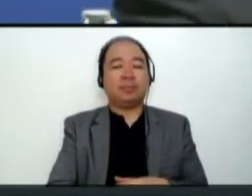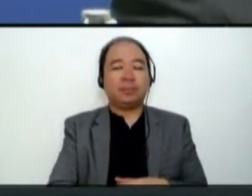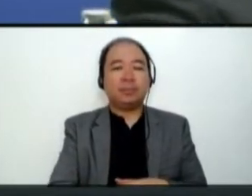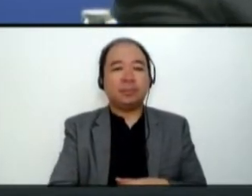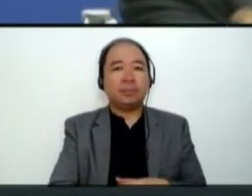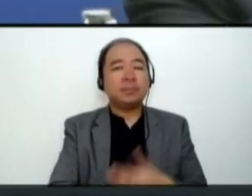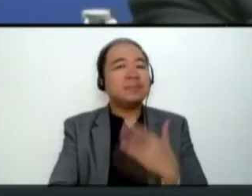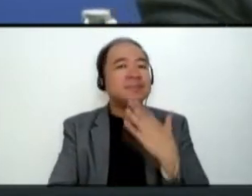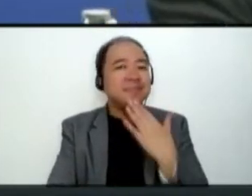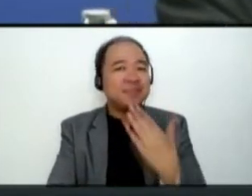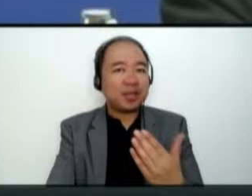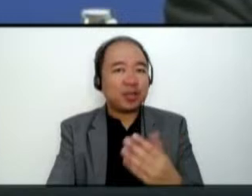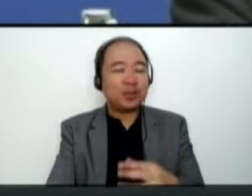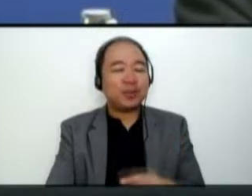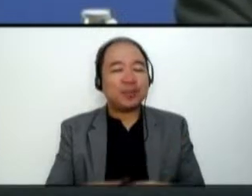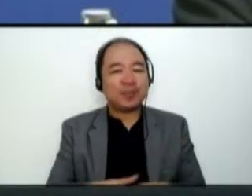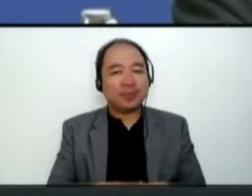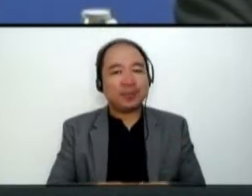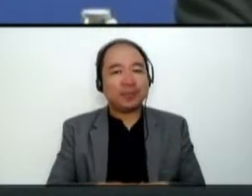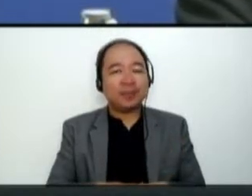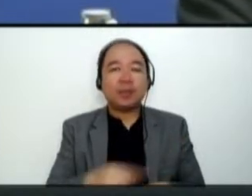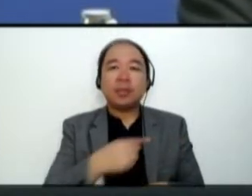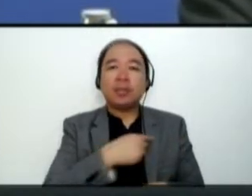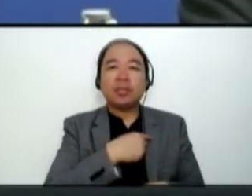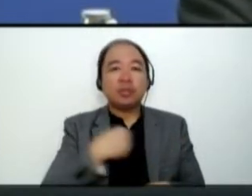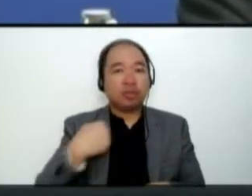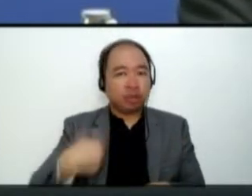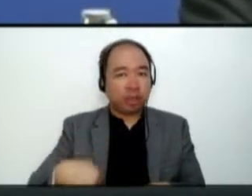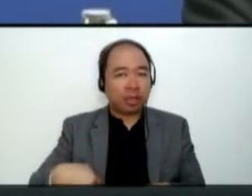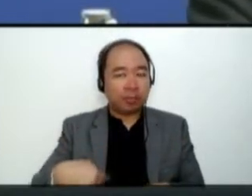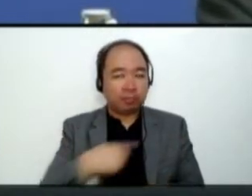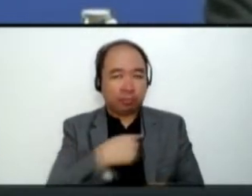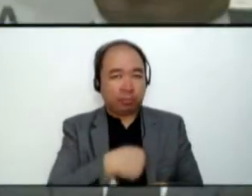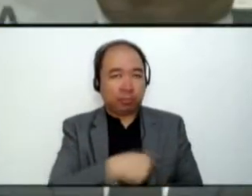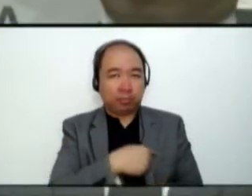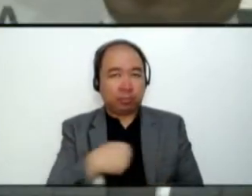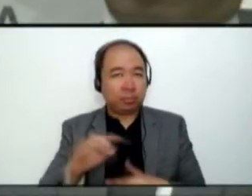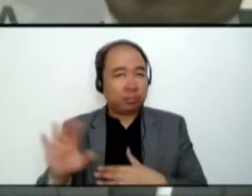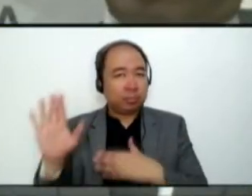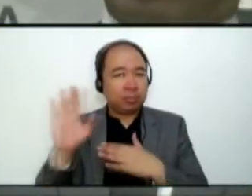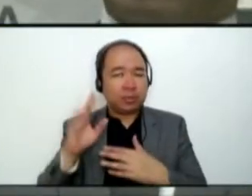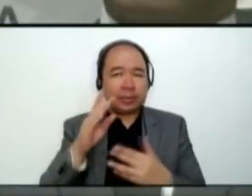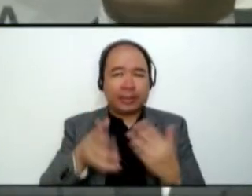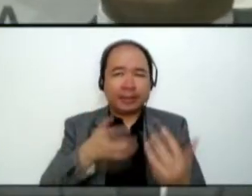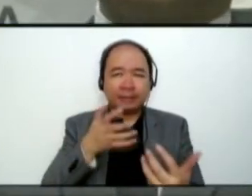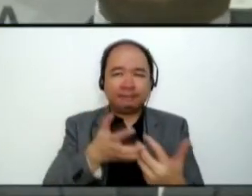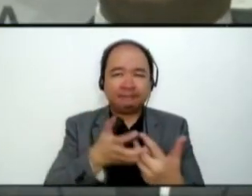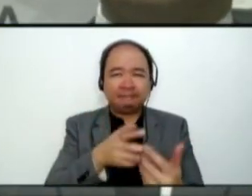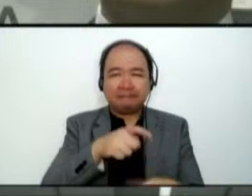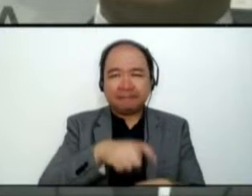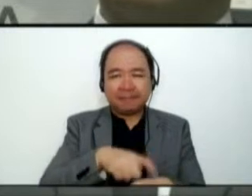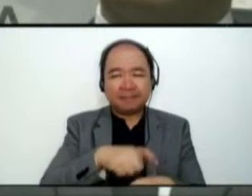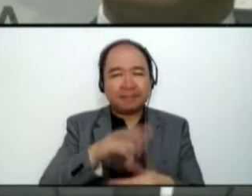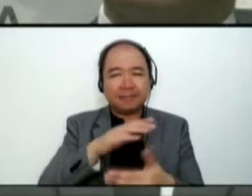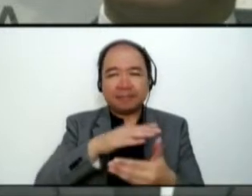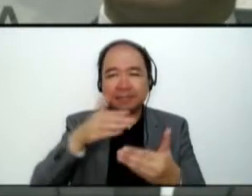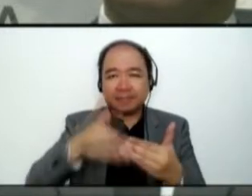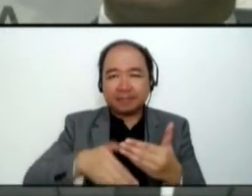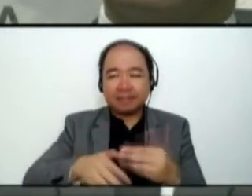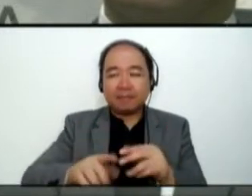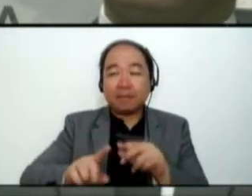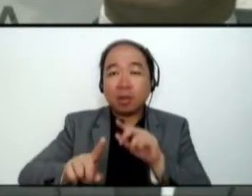Thank you, Chair. China is committed to timely, scientific, and comprehensive responses